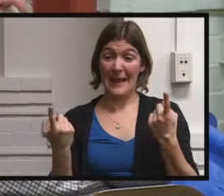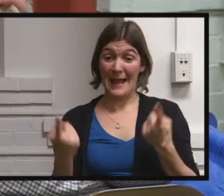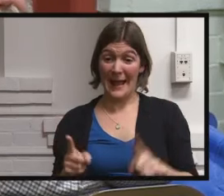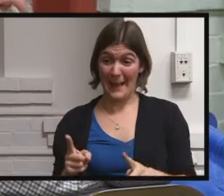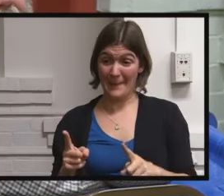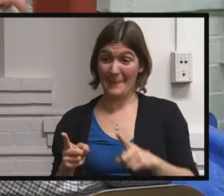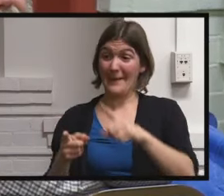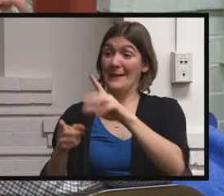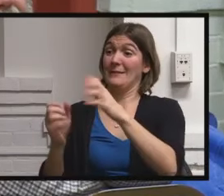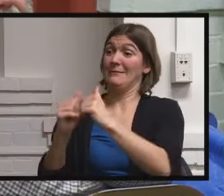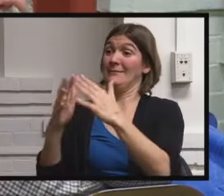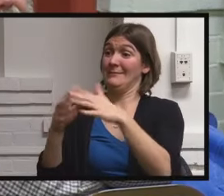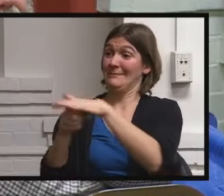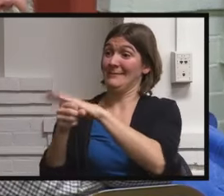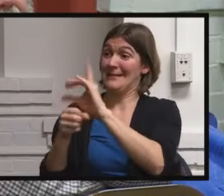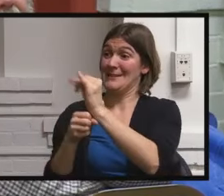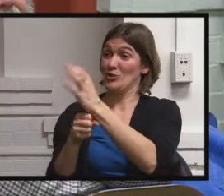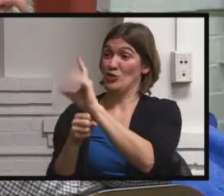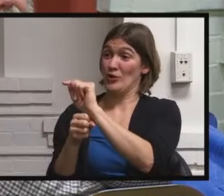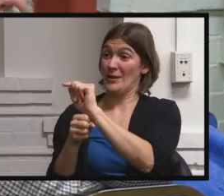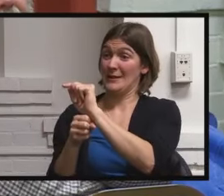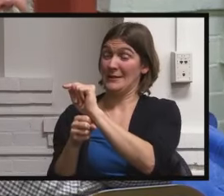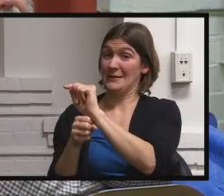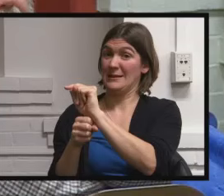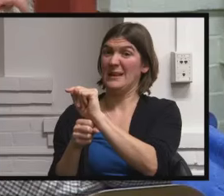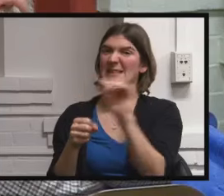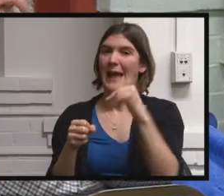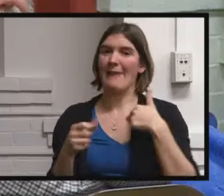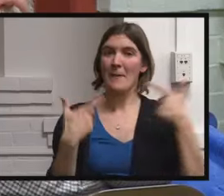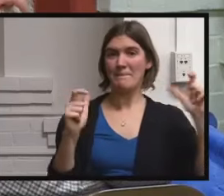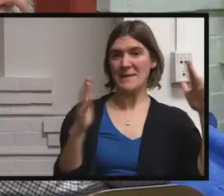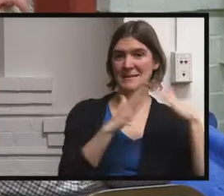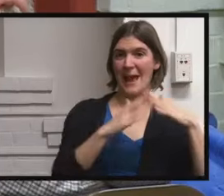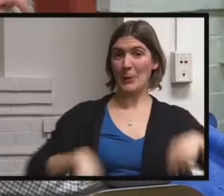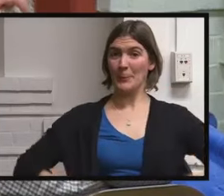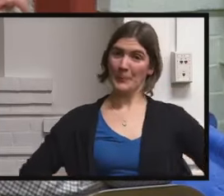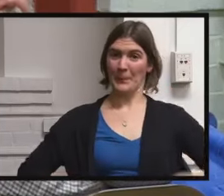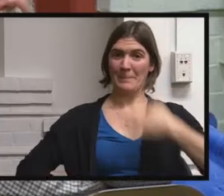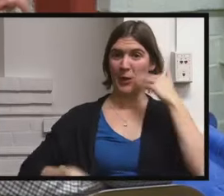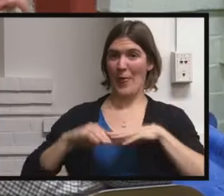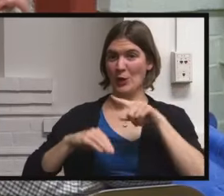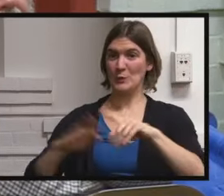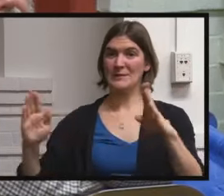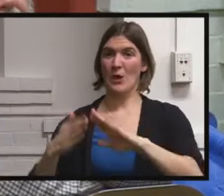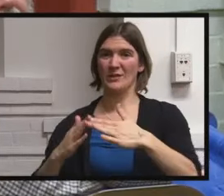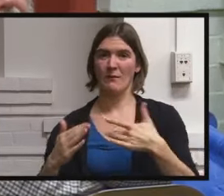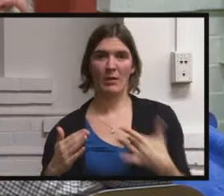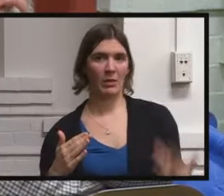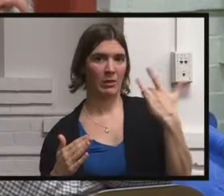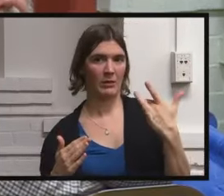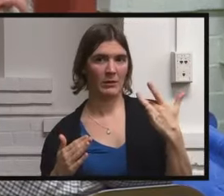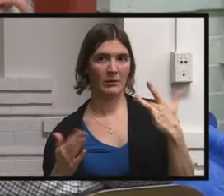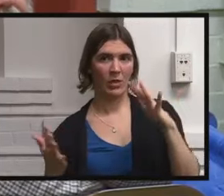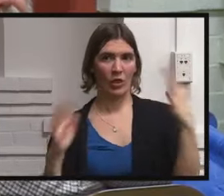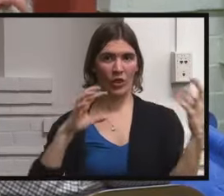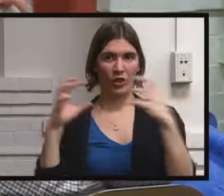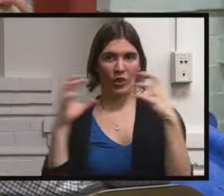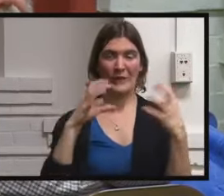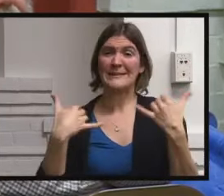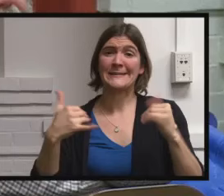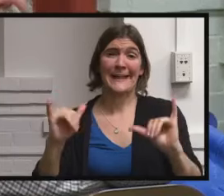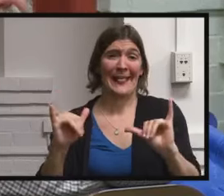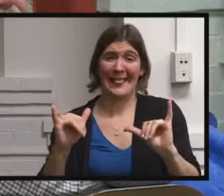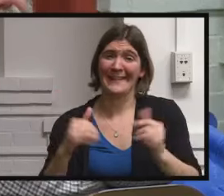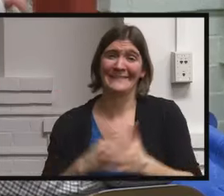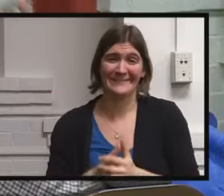district, the big town, small town issues surfaced and continue to surface. But